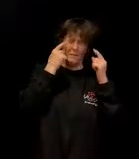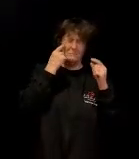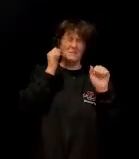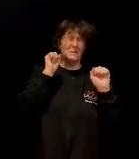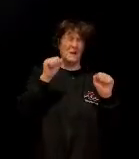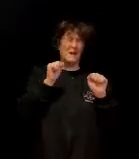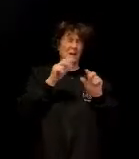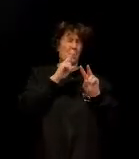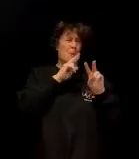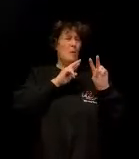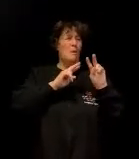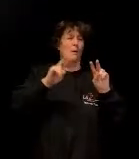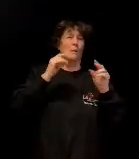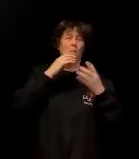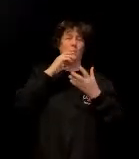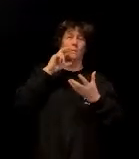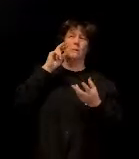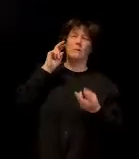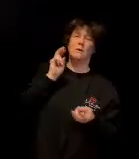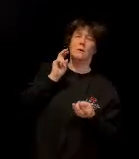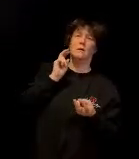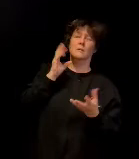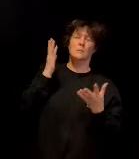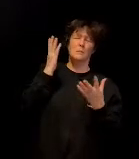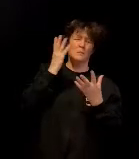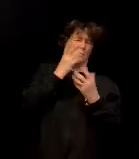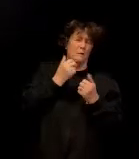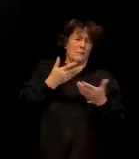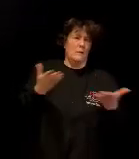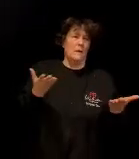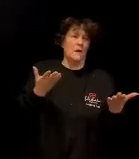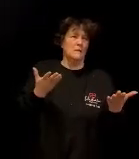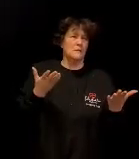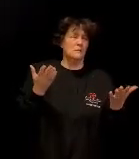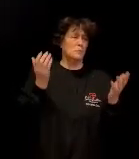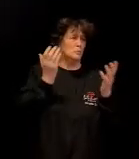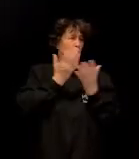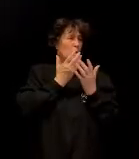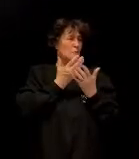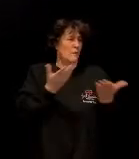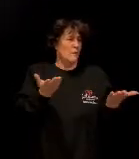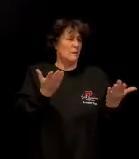behold beautiful and wonder on the earth."